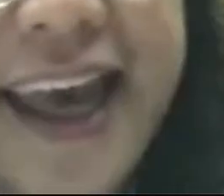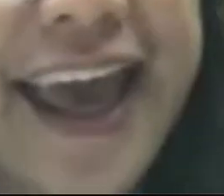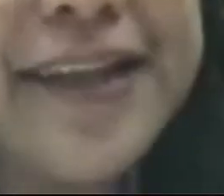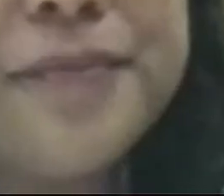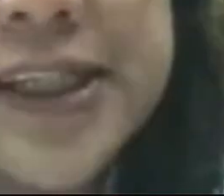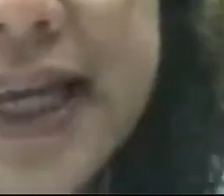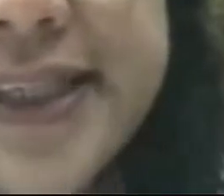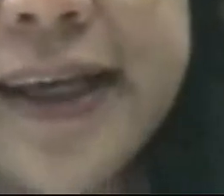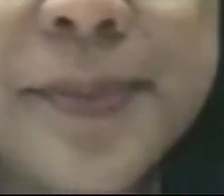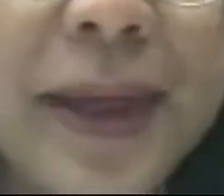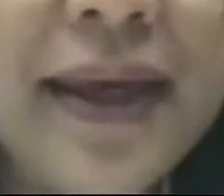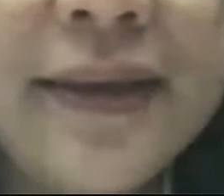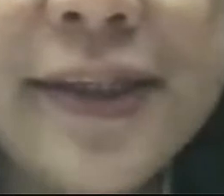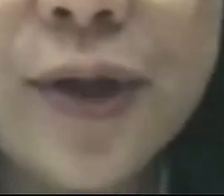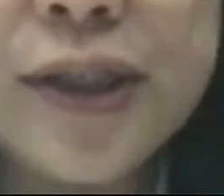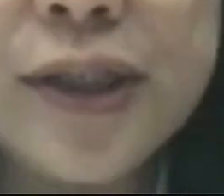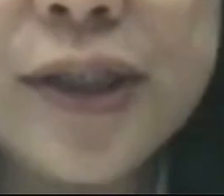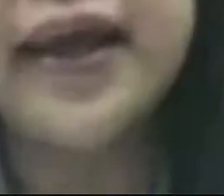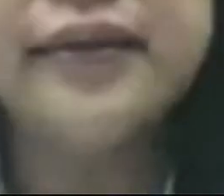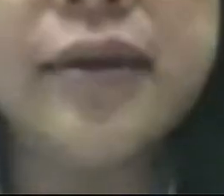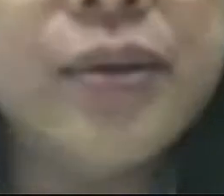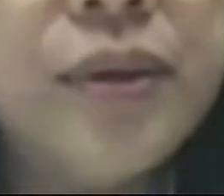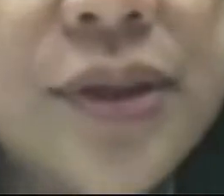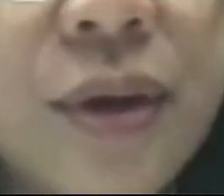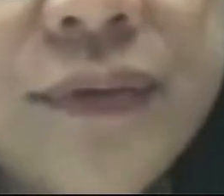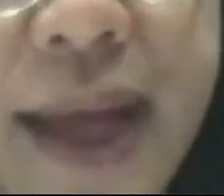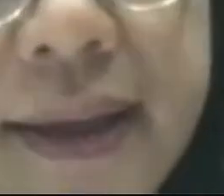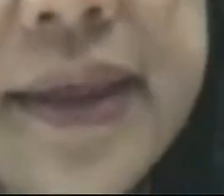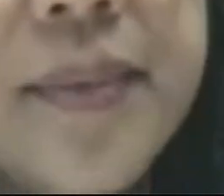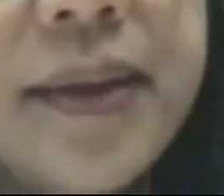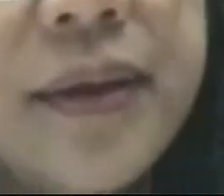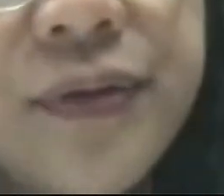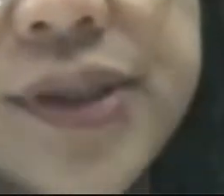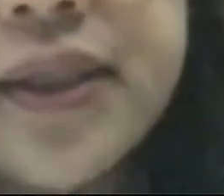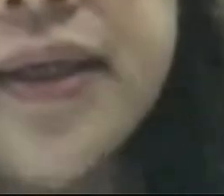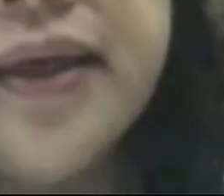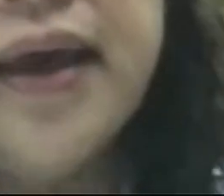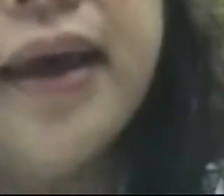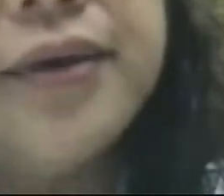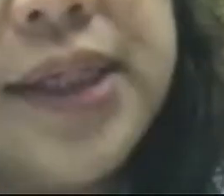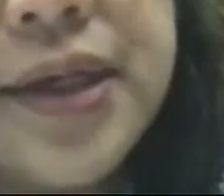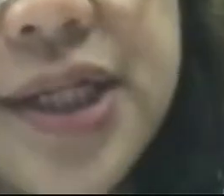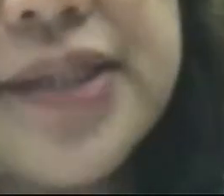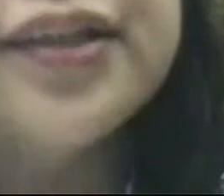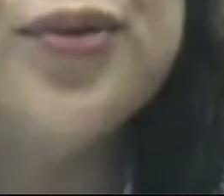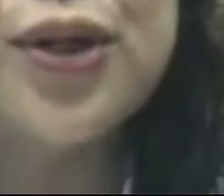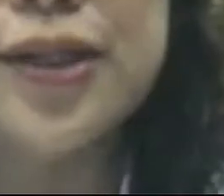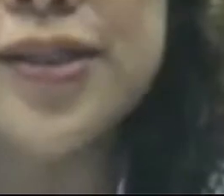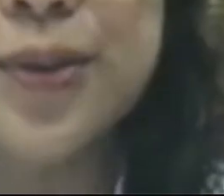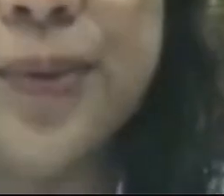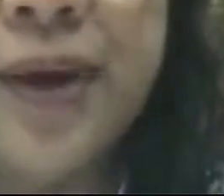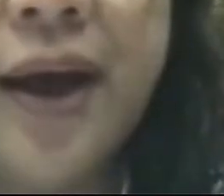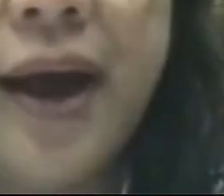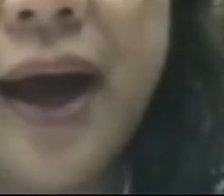Yes. And precisely, maybe that's also to highlight the roles of the academe and the university and research